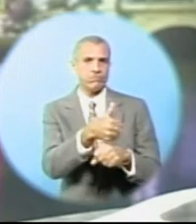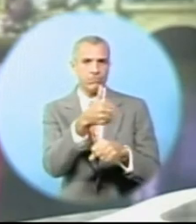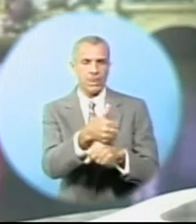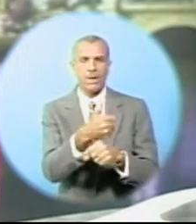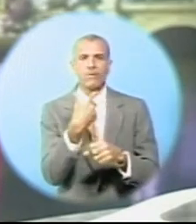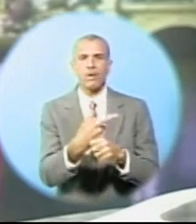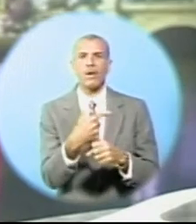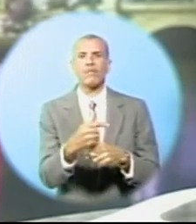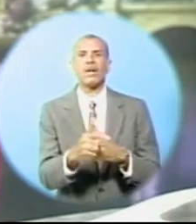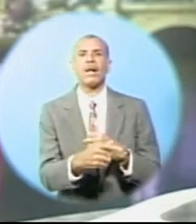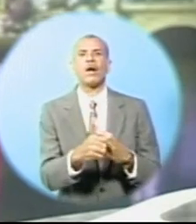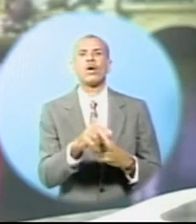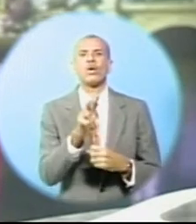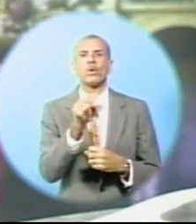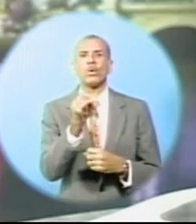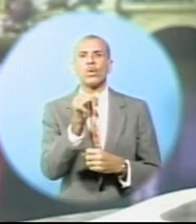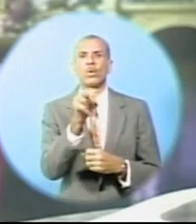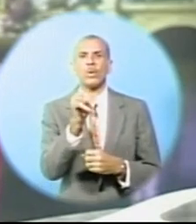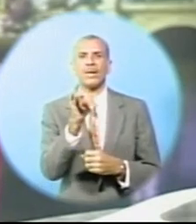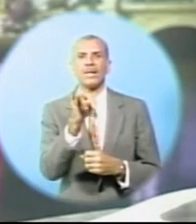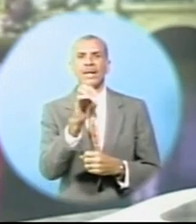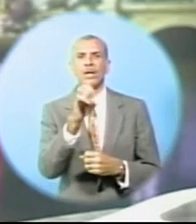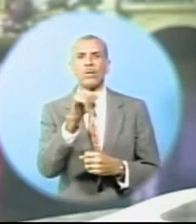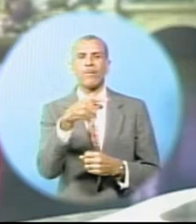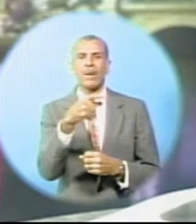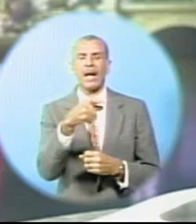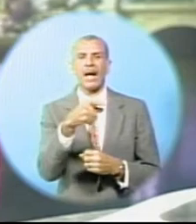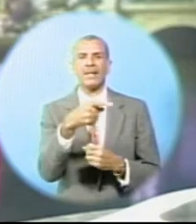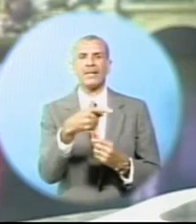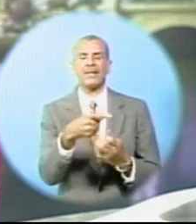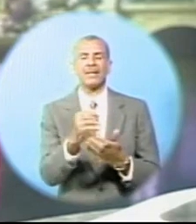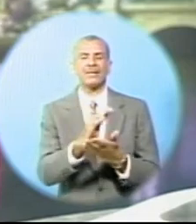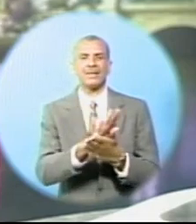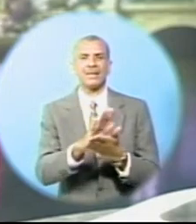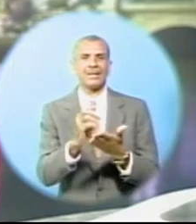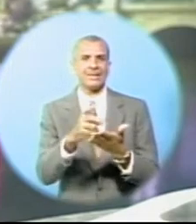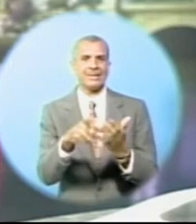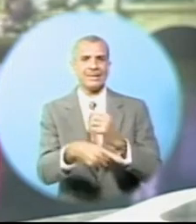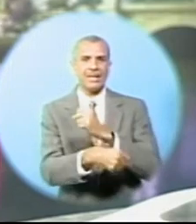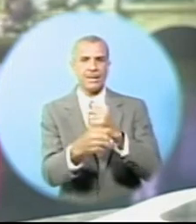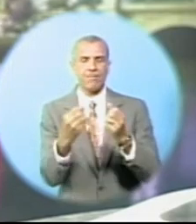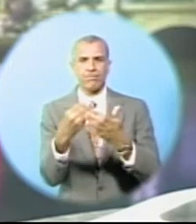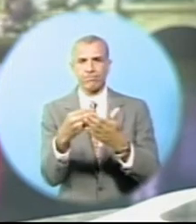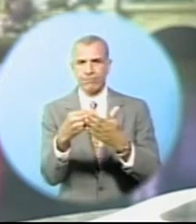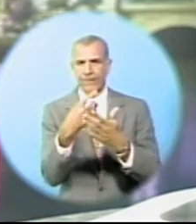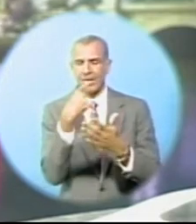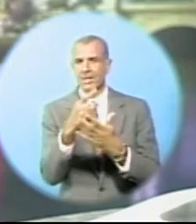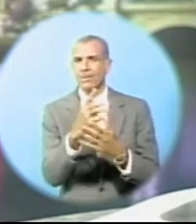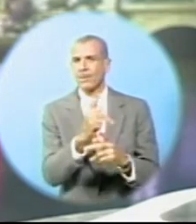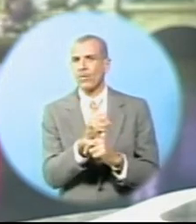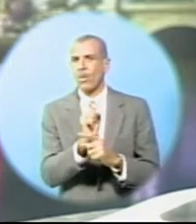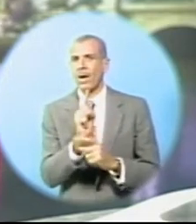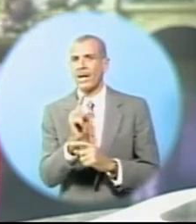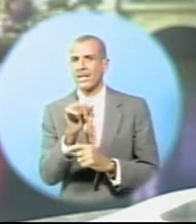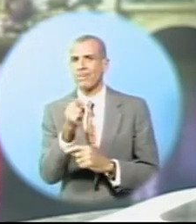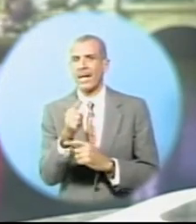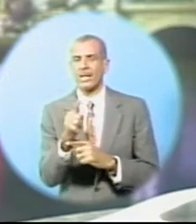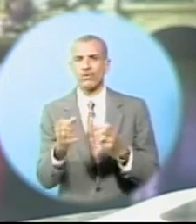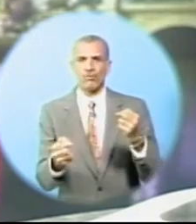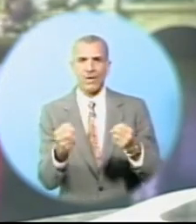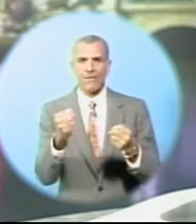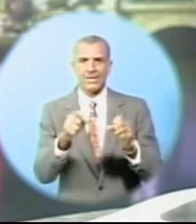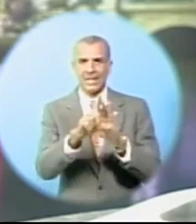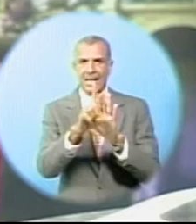offences of going equipped and money laundering. Nedev was also charged with being in possession of one Spanish driver's